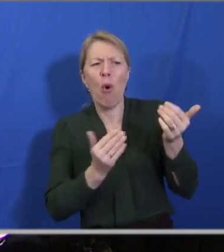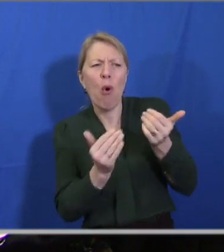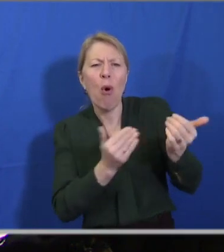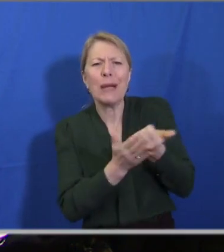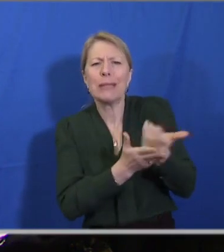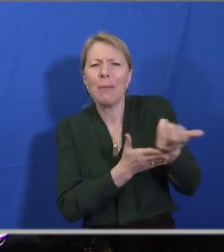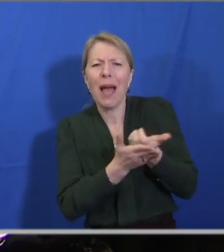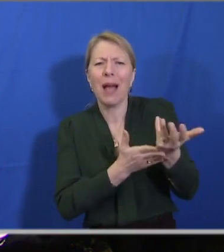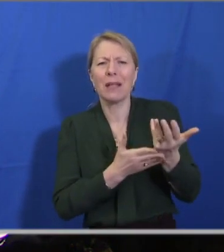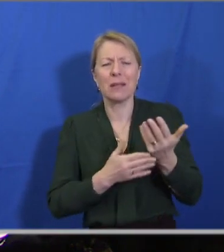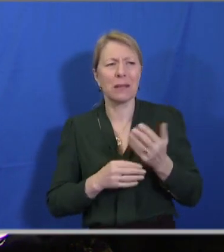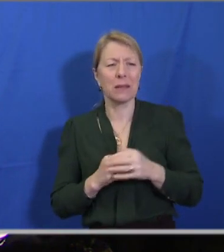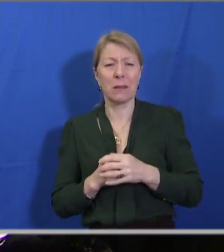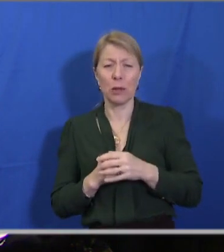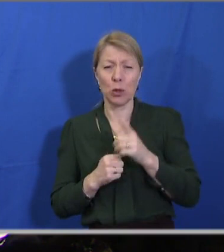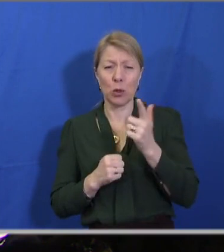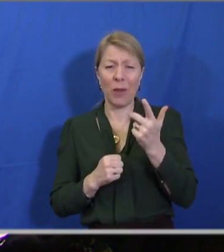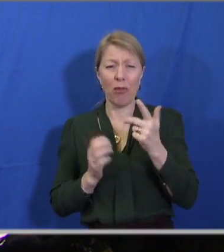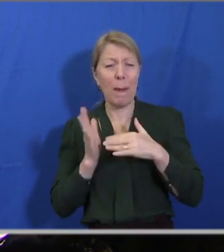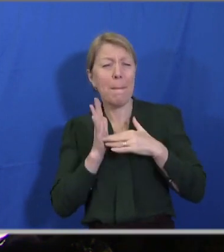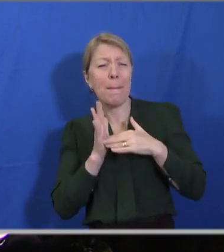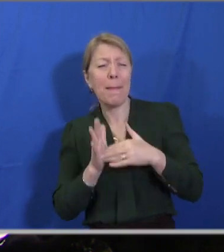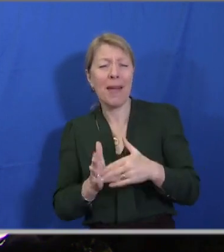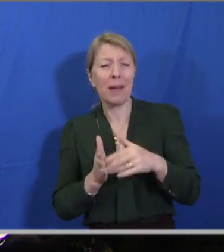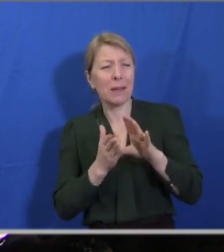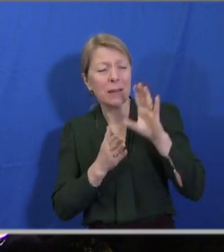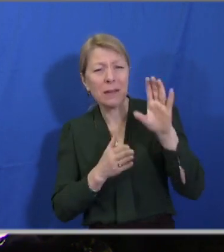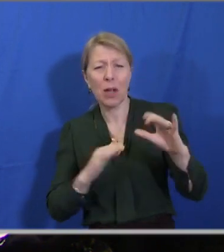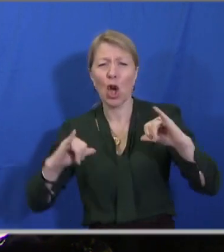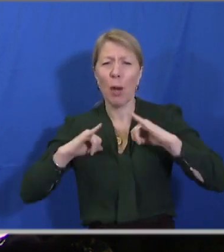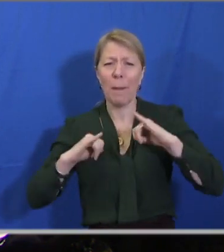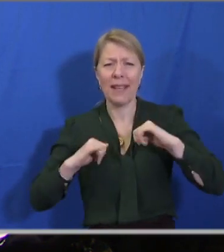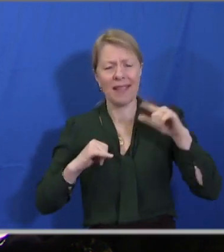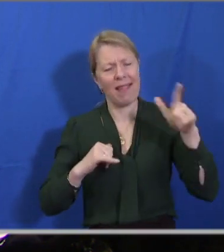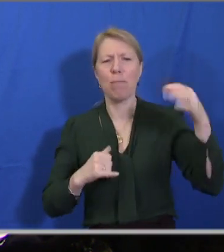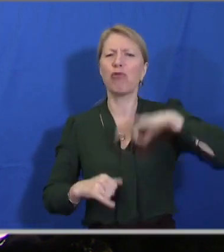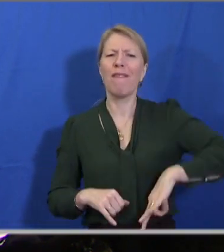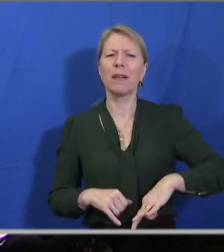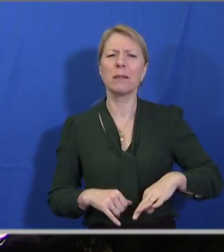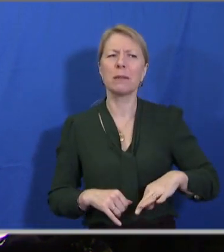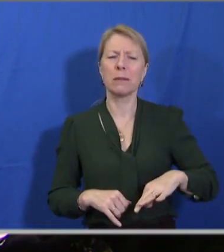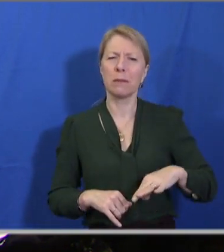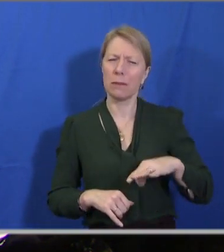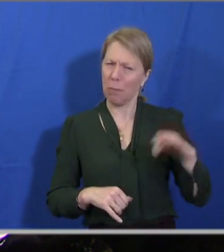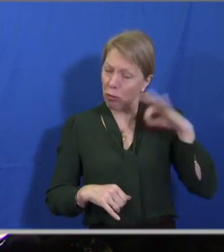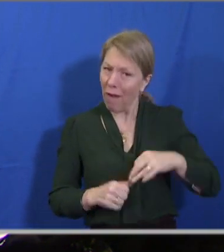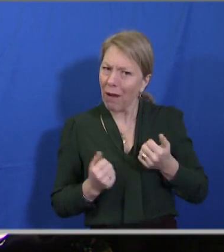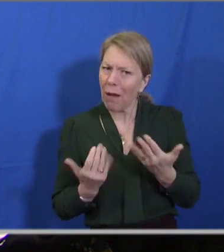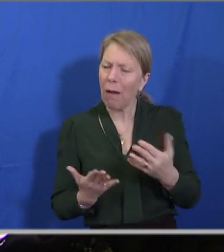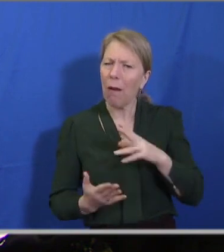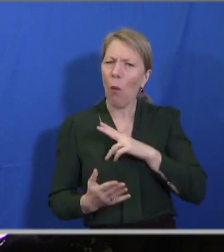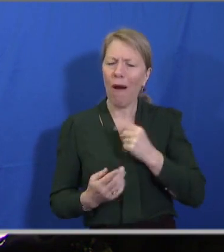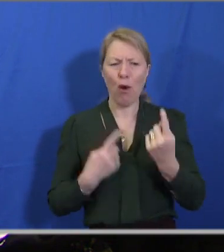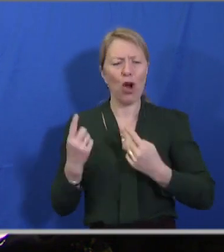million is going to domiciliary care providers who make a profit, I think some of that money should be considered for disabled